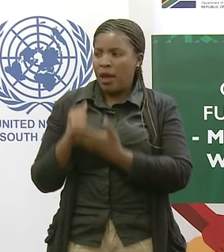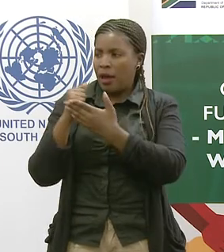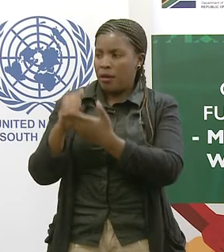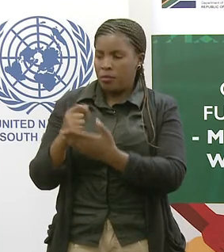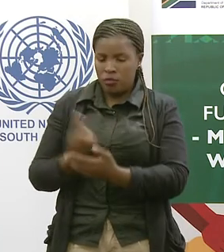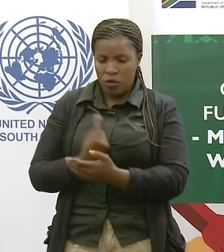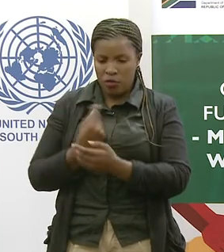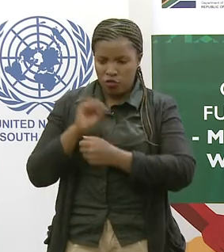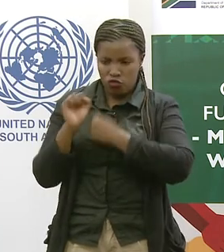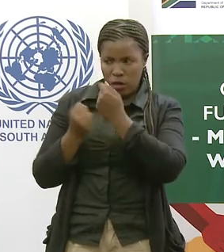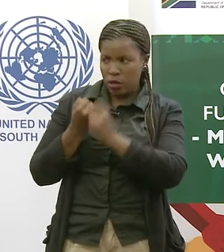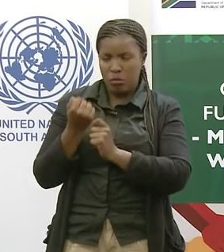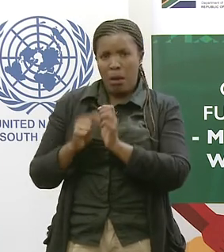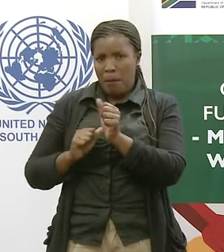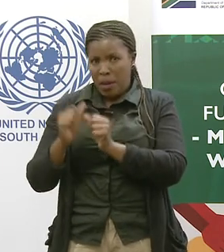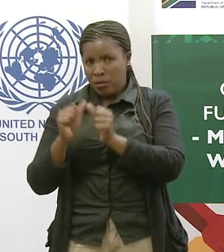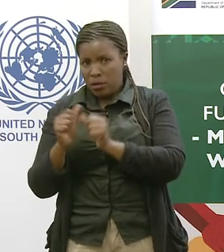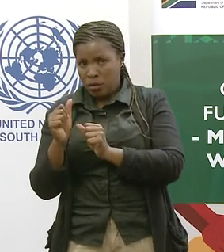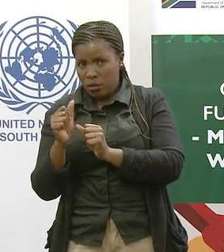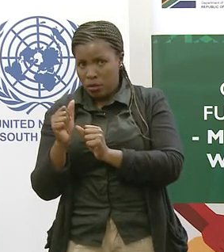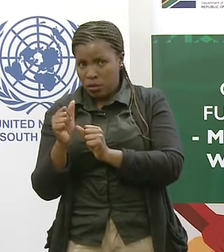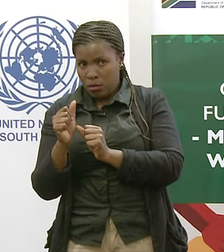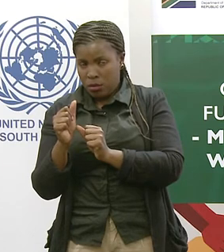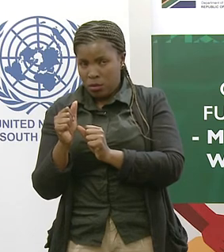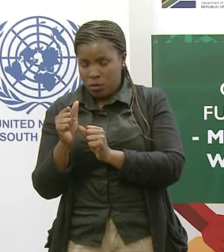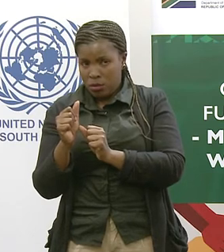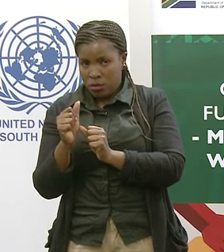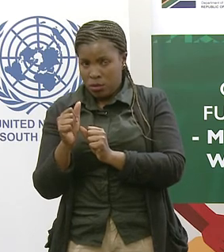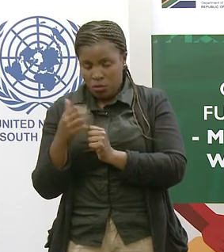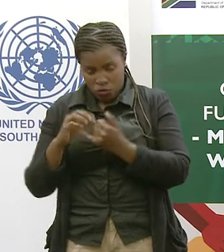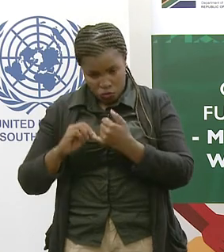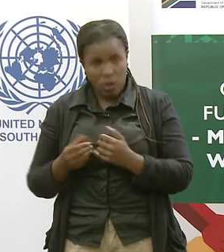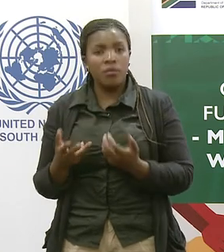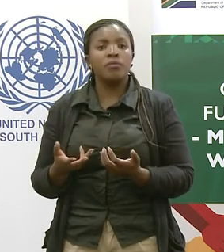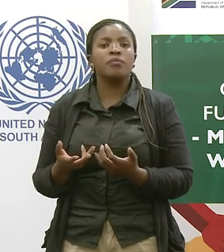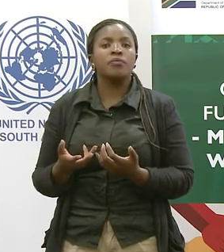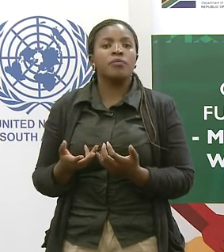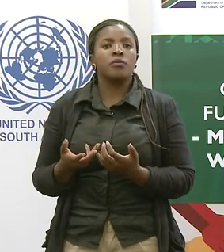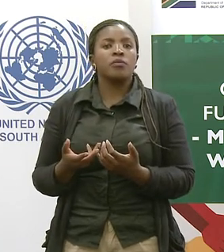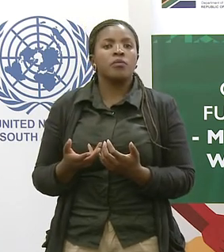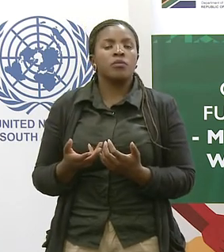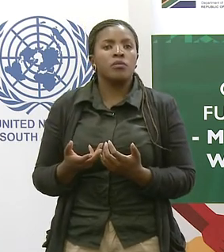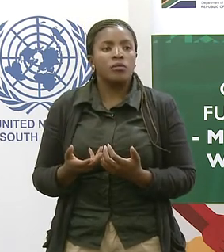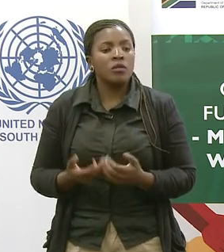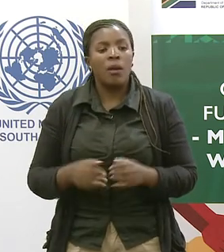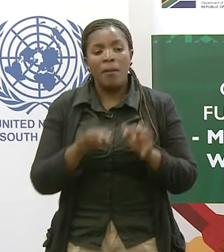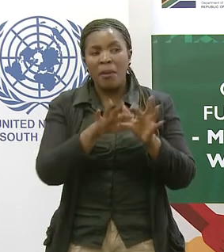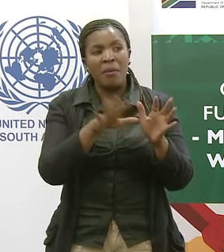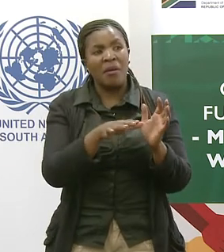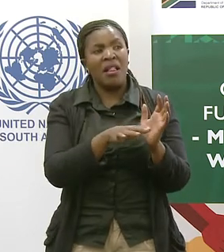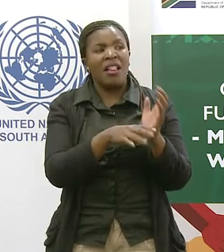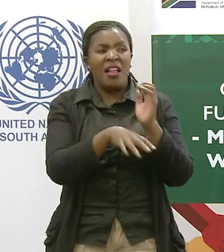not necessarily at the expense of ensuring that the niggling problems of people on the ground are dealt with. For